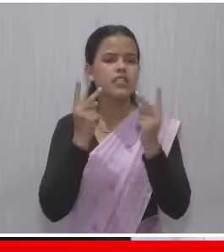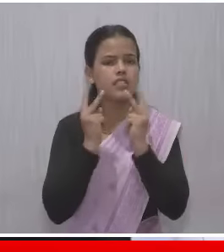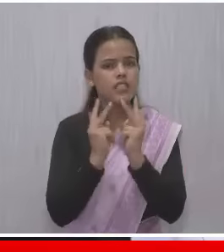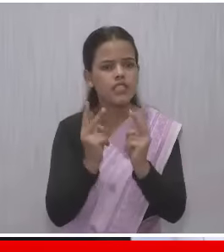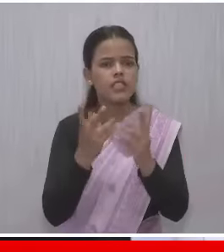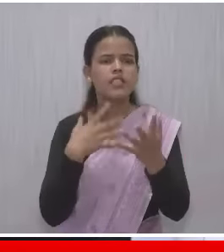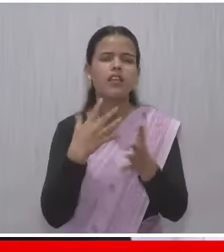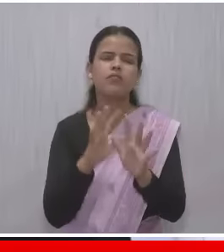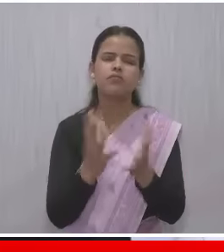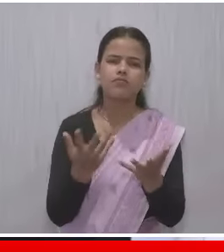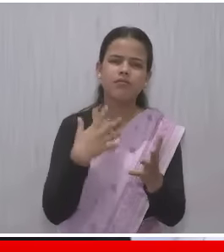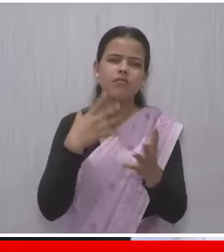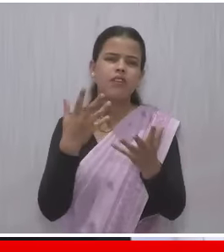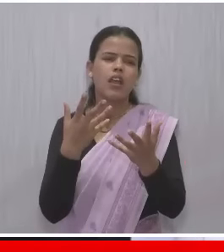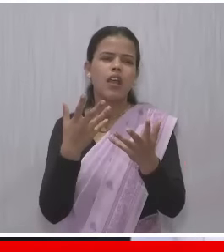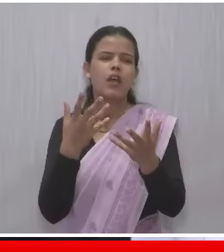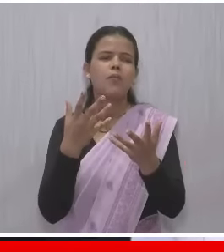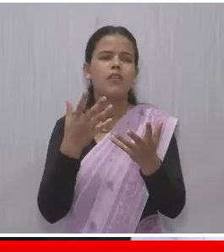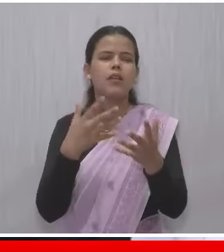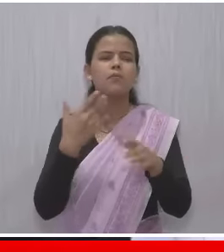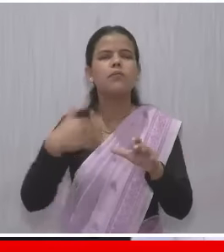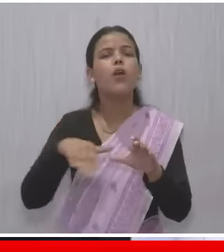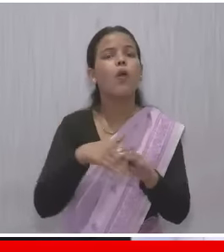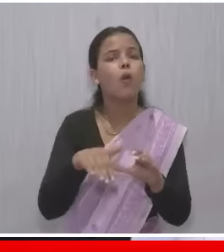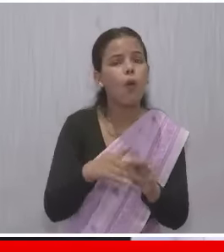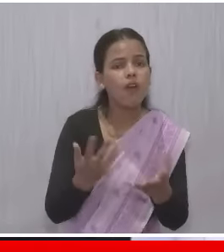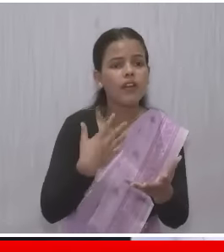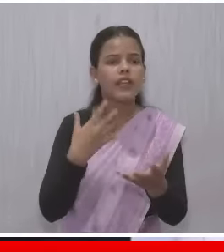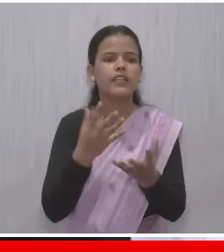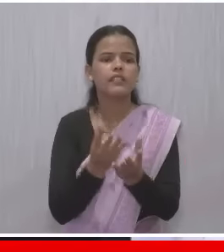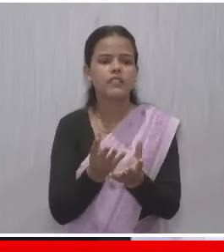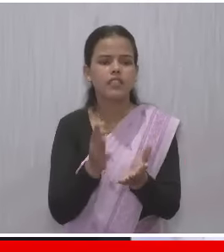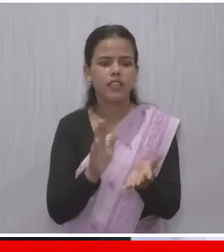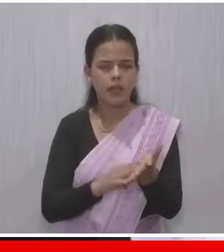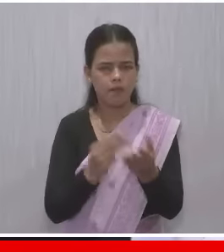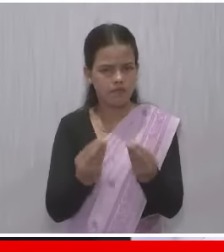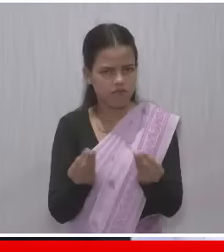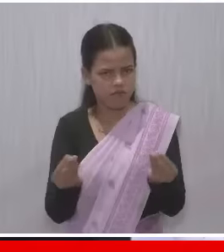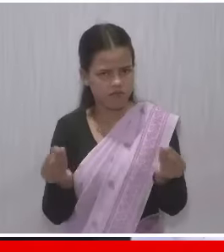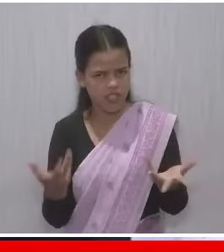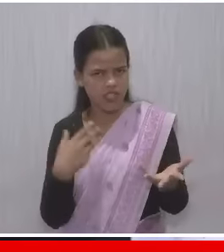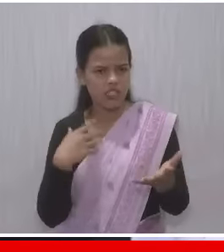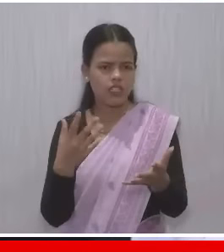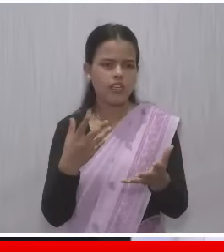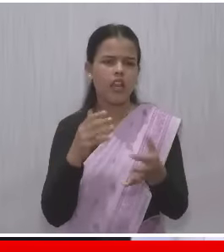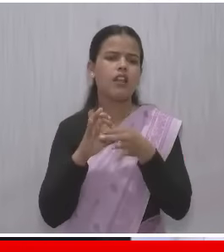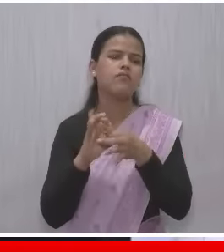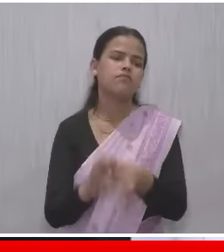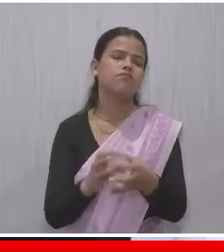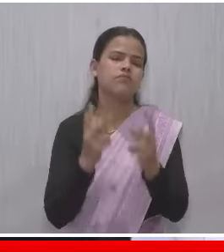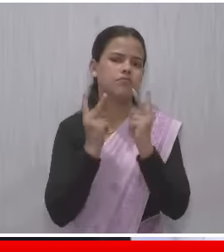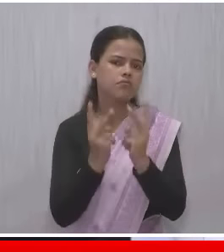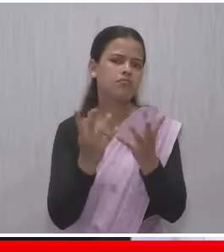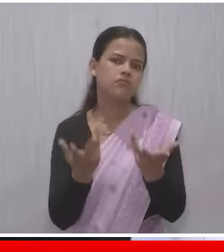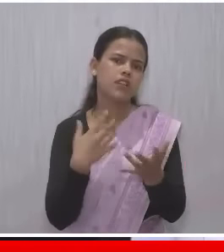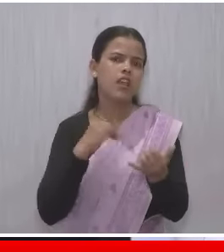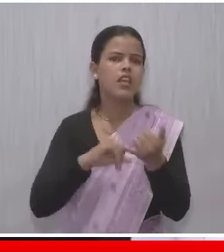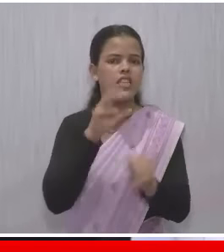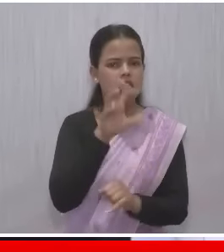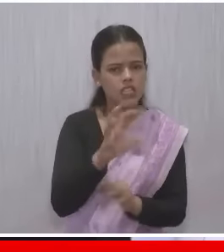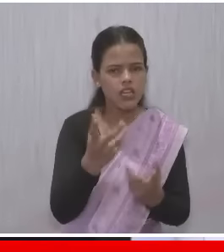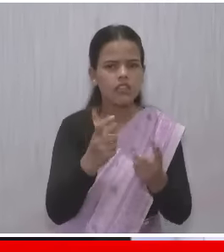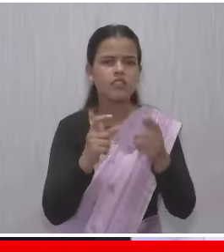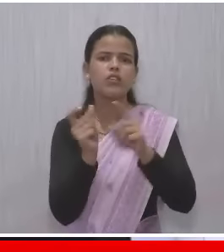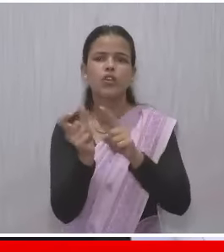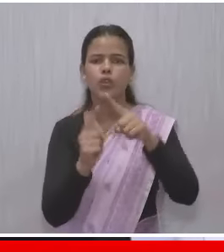the contextualization of this material with you. The states and UTs,